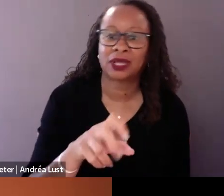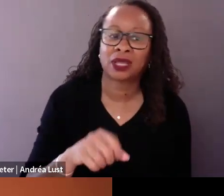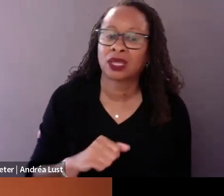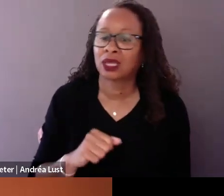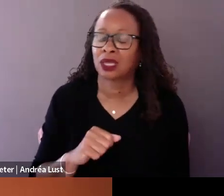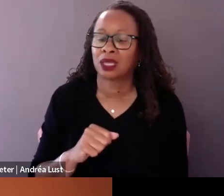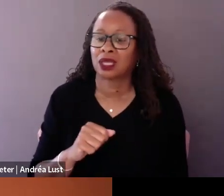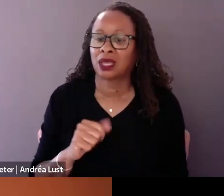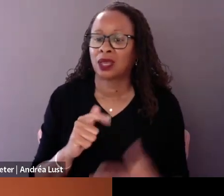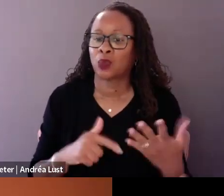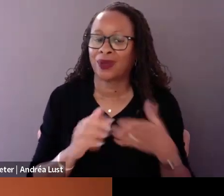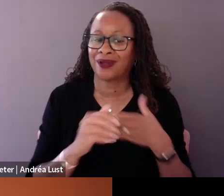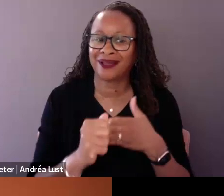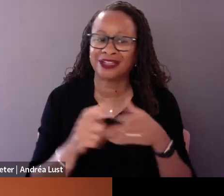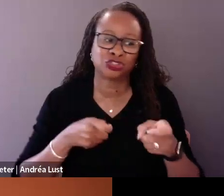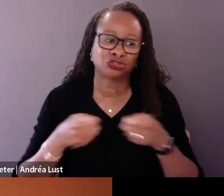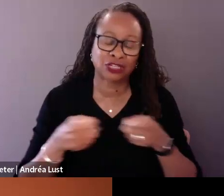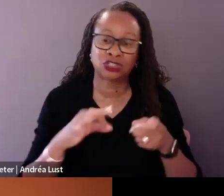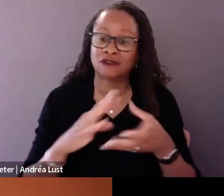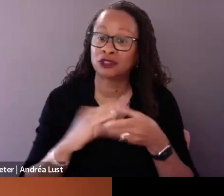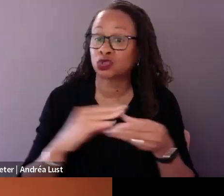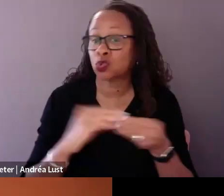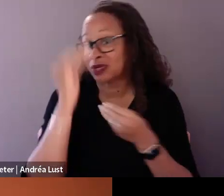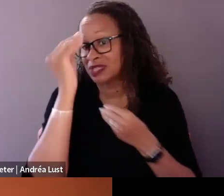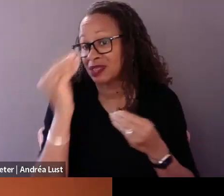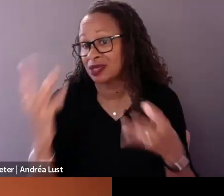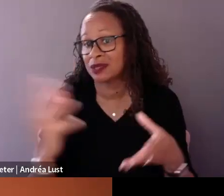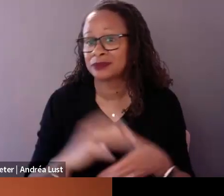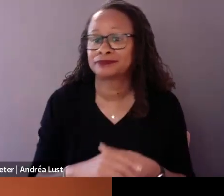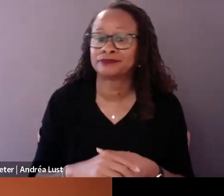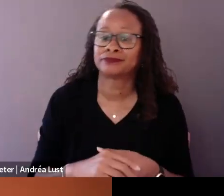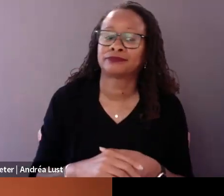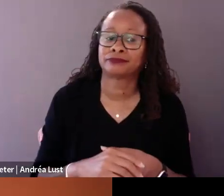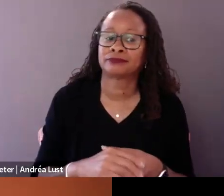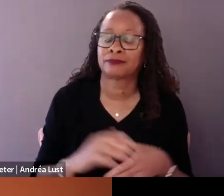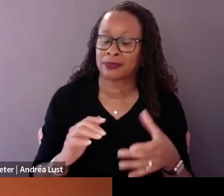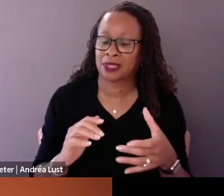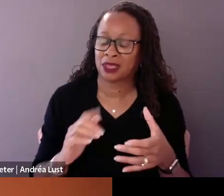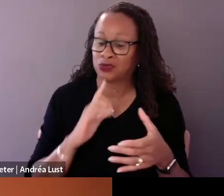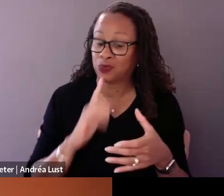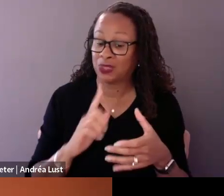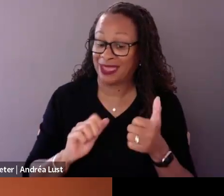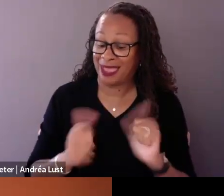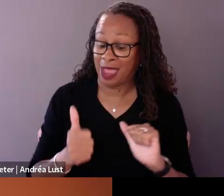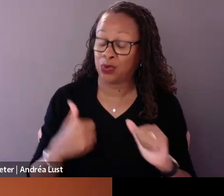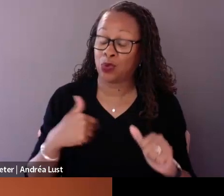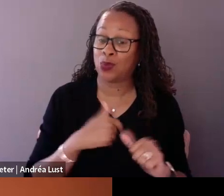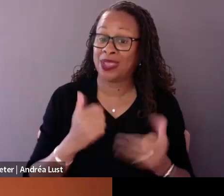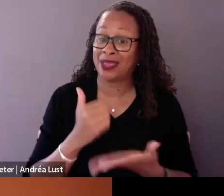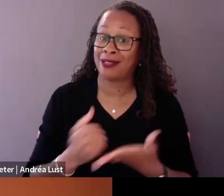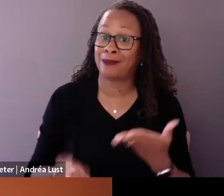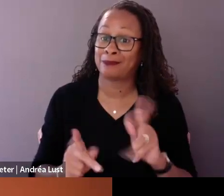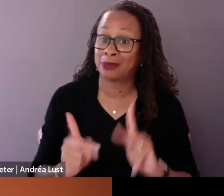of guided the direction of the storytelling was, how do we help people